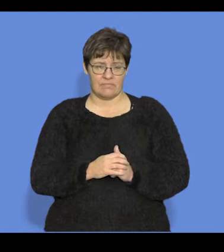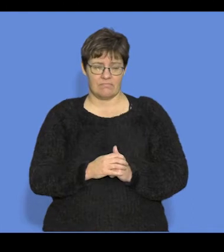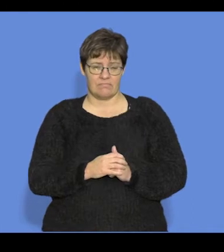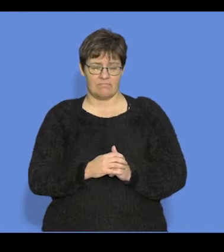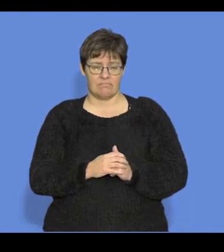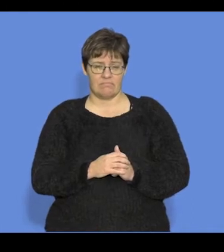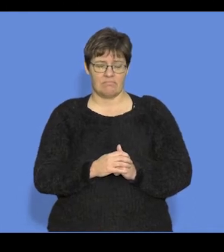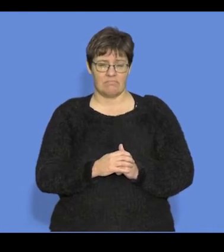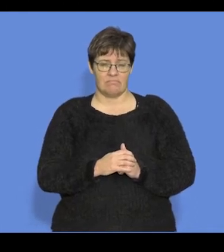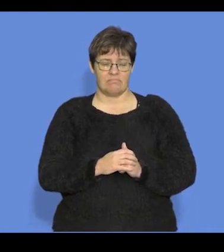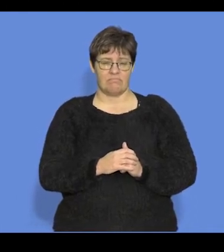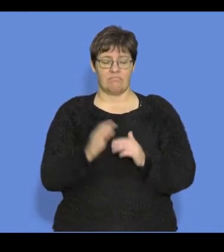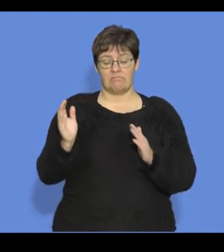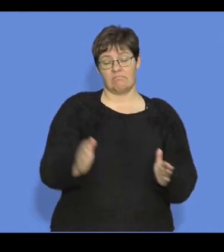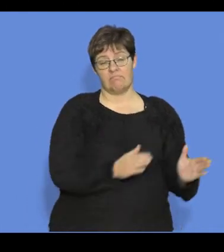Then,